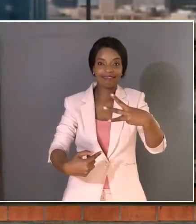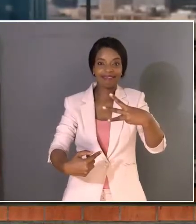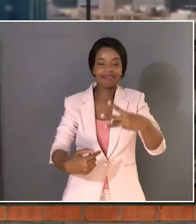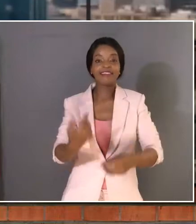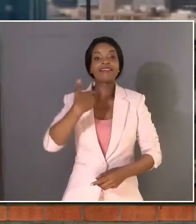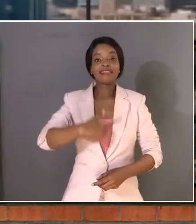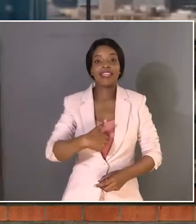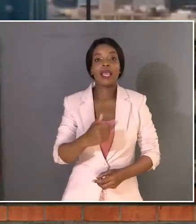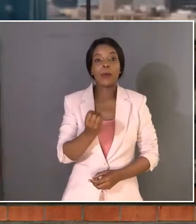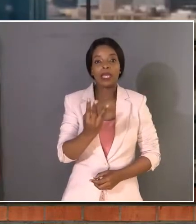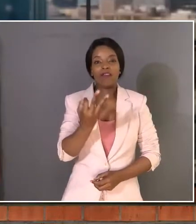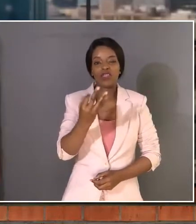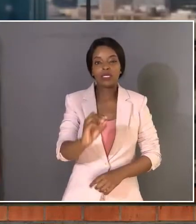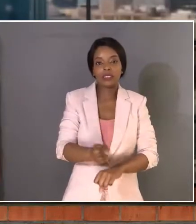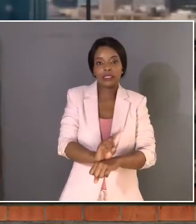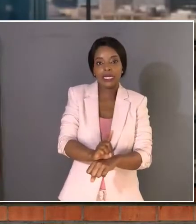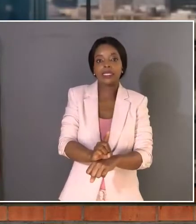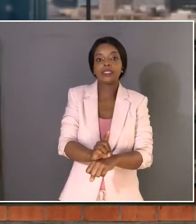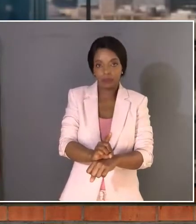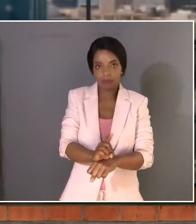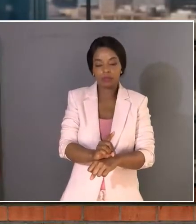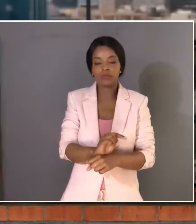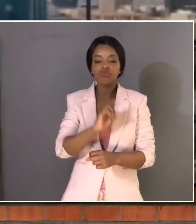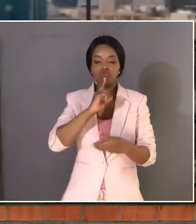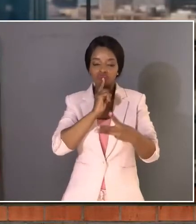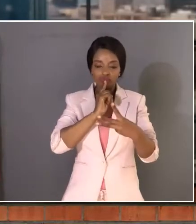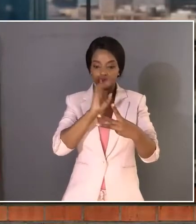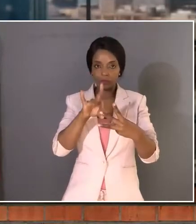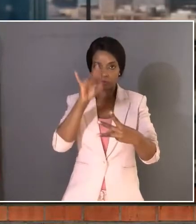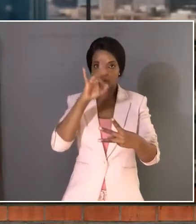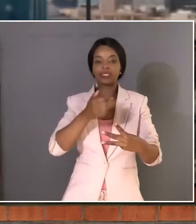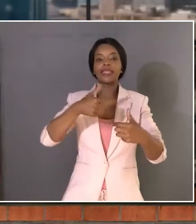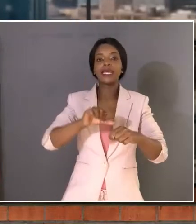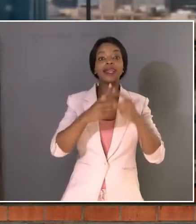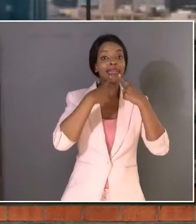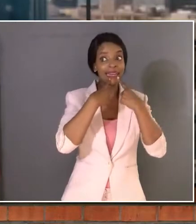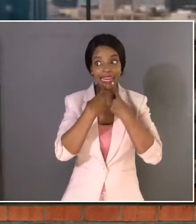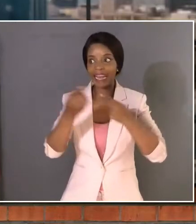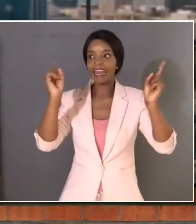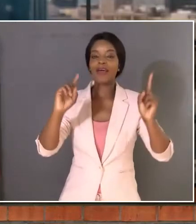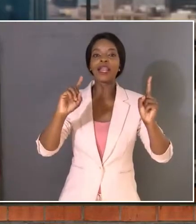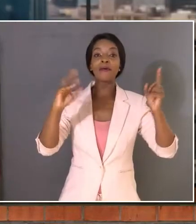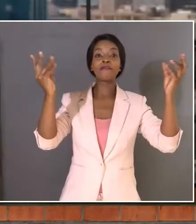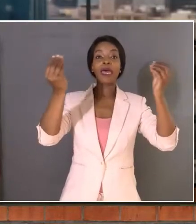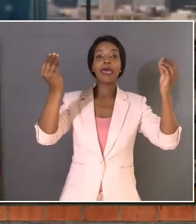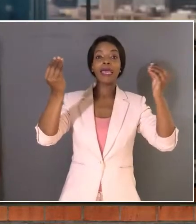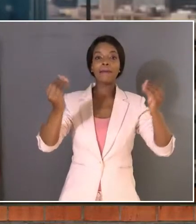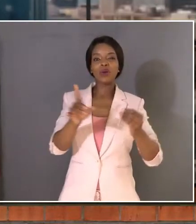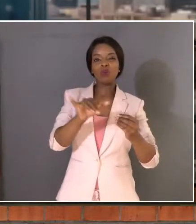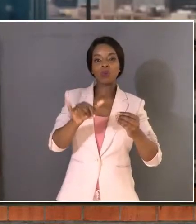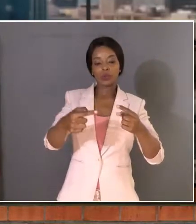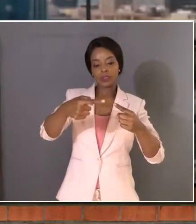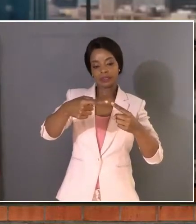the most popular one that everyone voted for, and I'll give you that in a little bit. But just before we get to